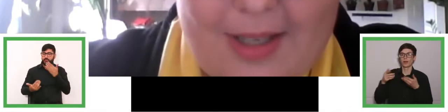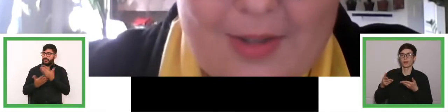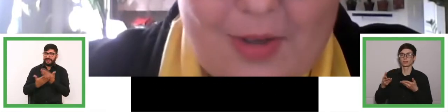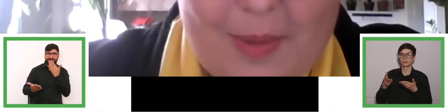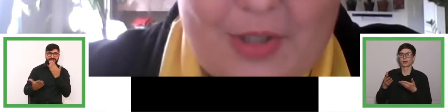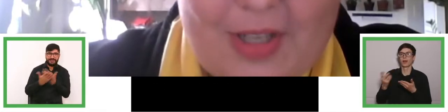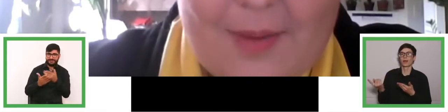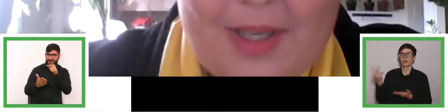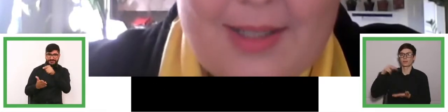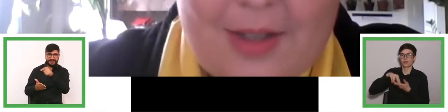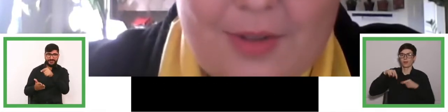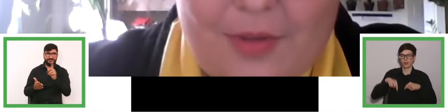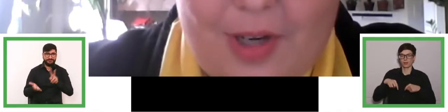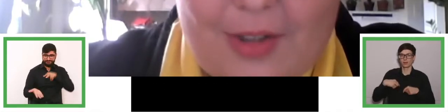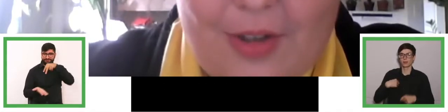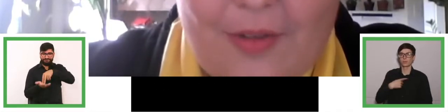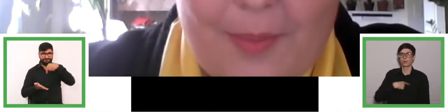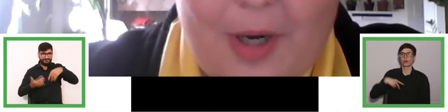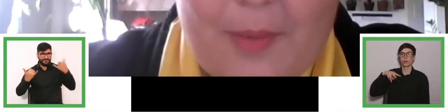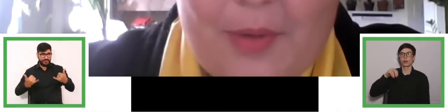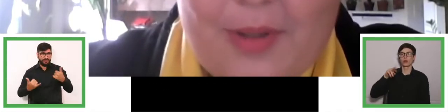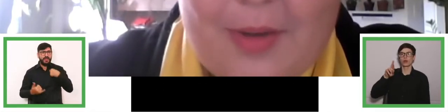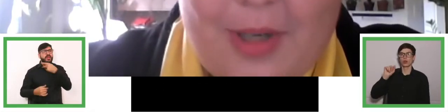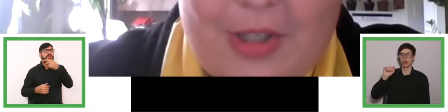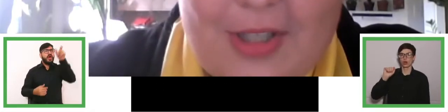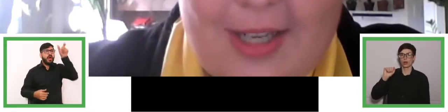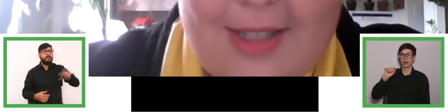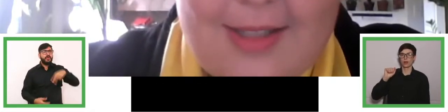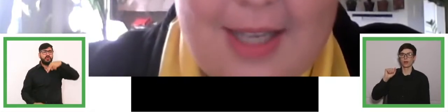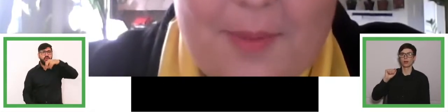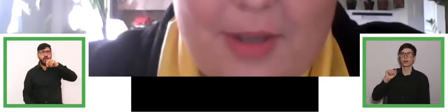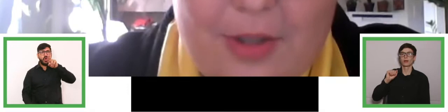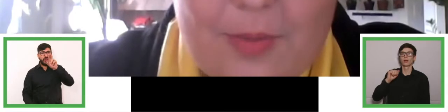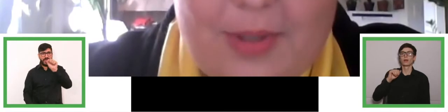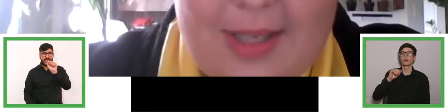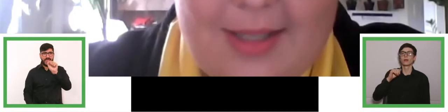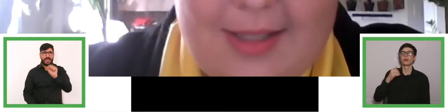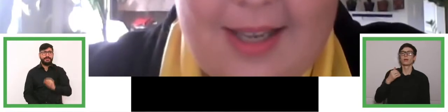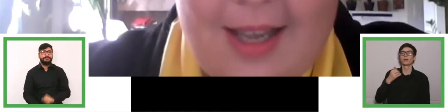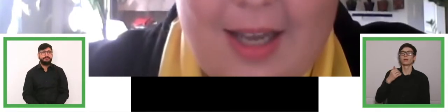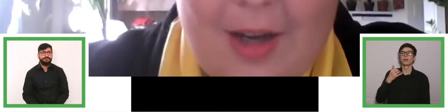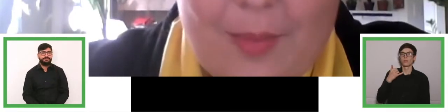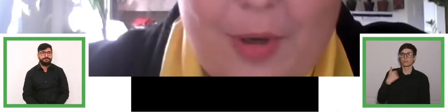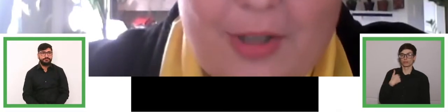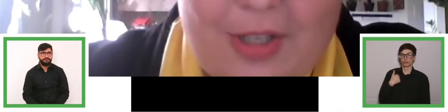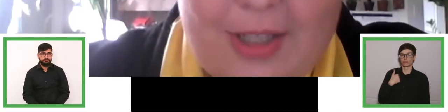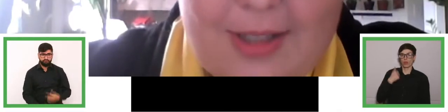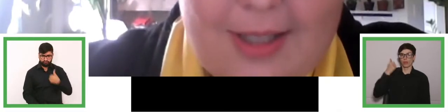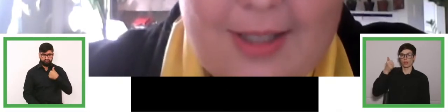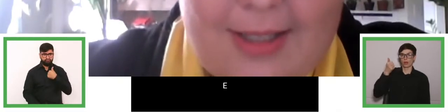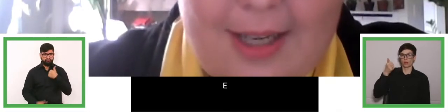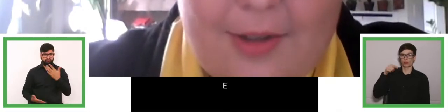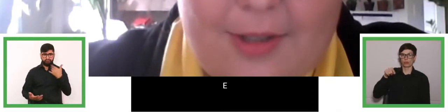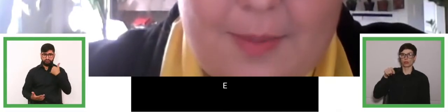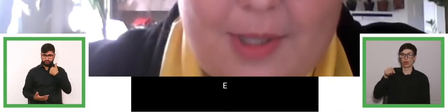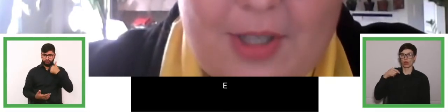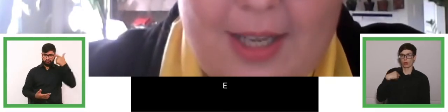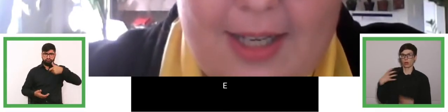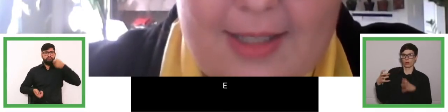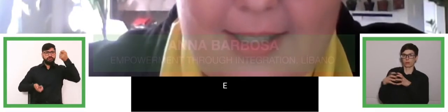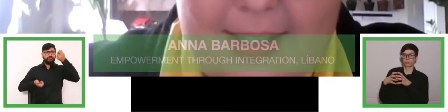Barbosa. As Loic mentioned, I'm the Executive Director of Empowerment Through Integration. And today I'm here to present our project